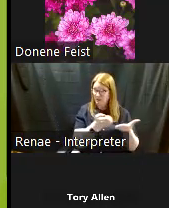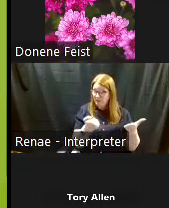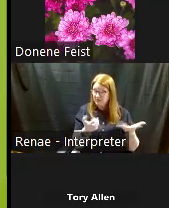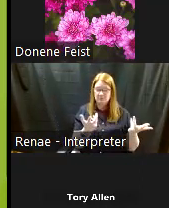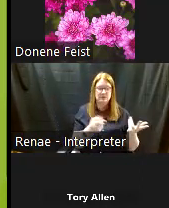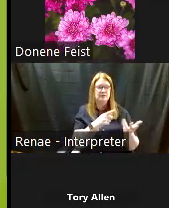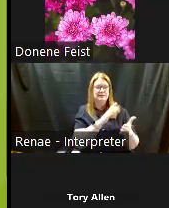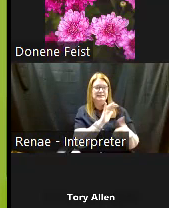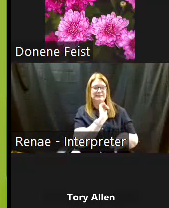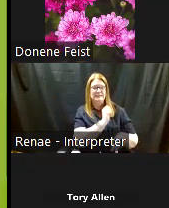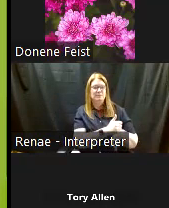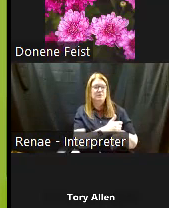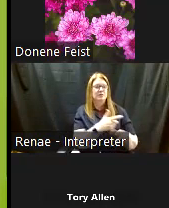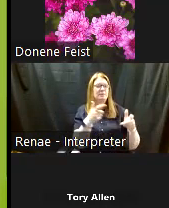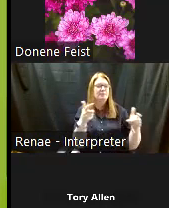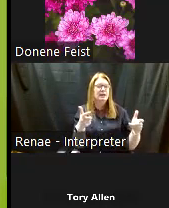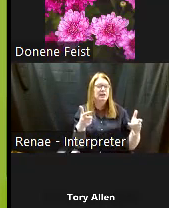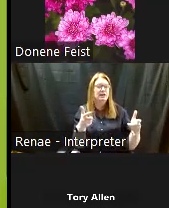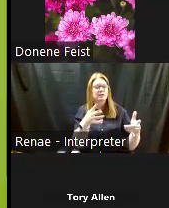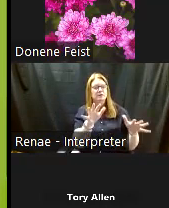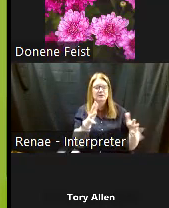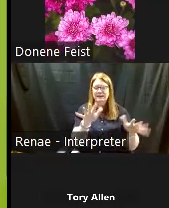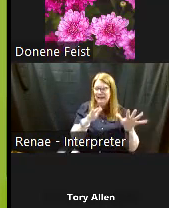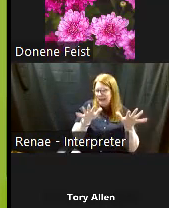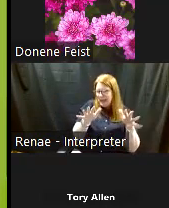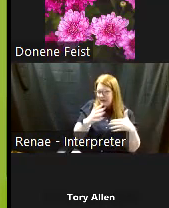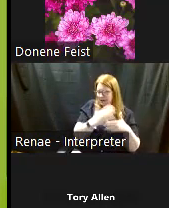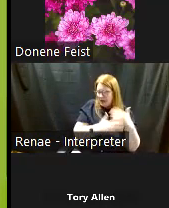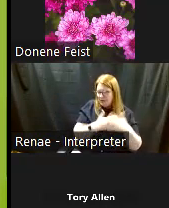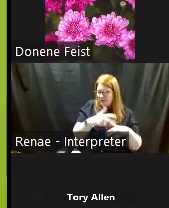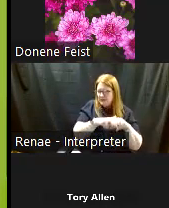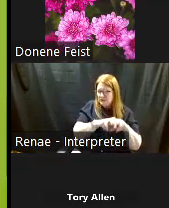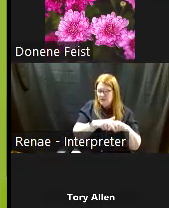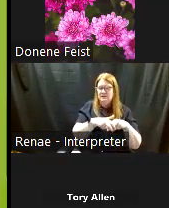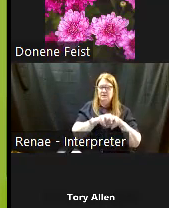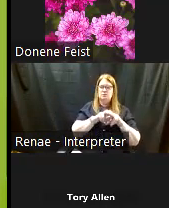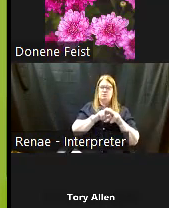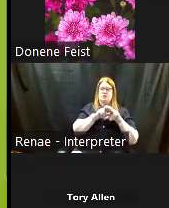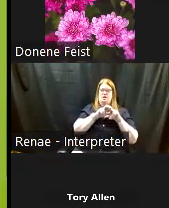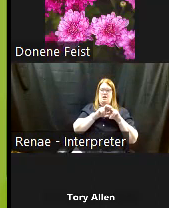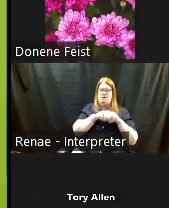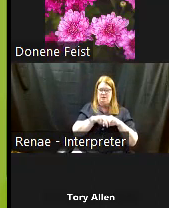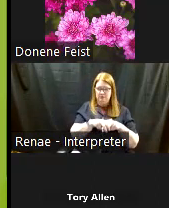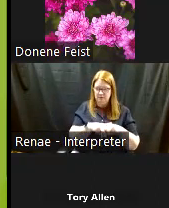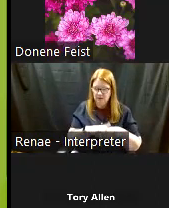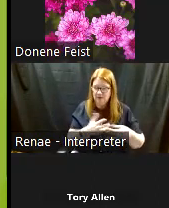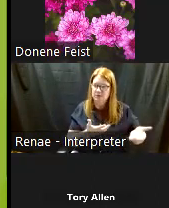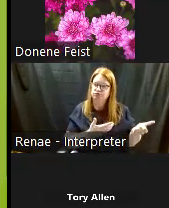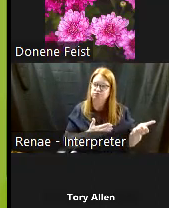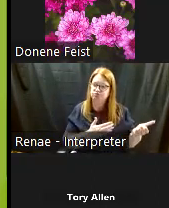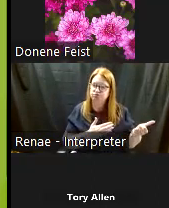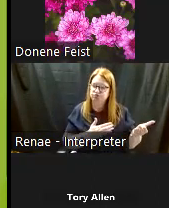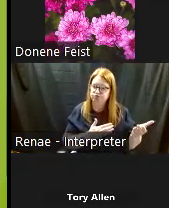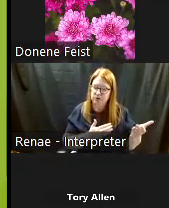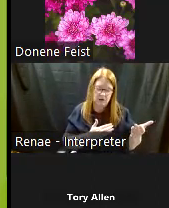set up right next to that bigger kind of somewhat comfortable chair. The chair can recline for mom or dad to hold baby while we're doing the testing if they